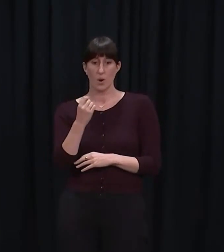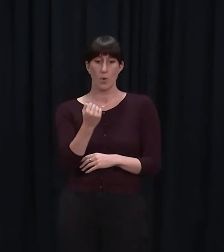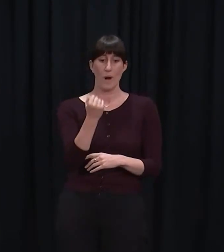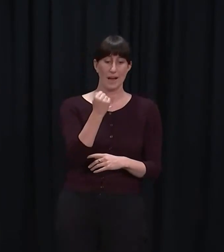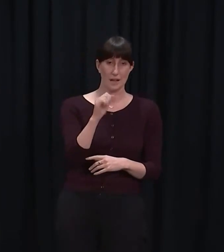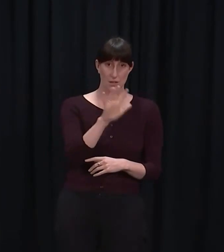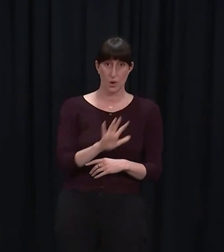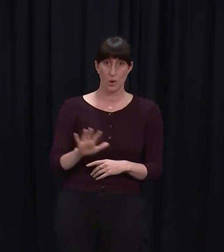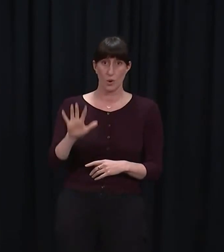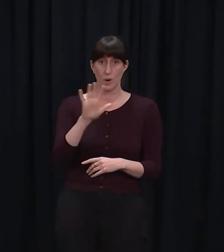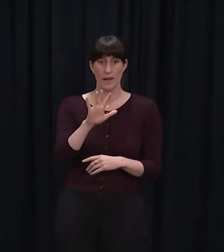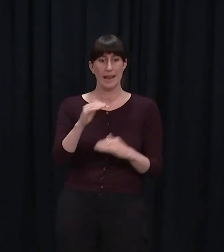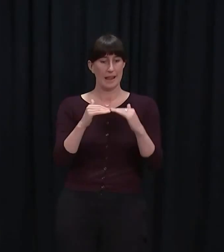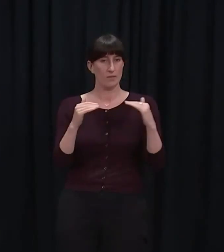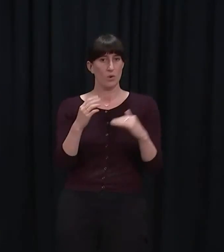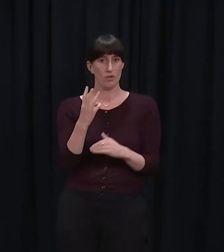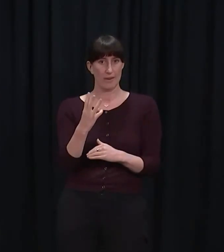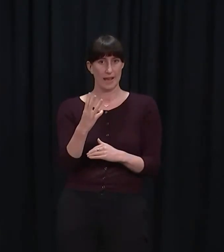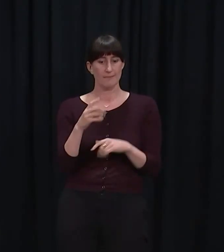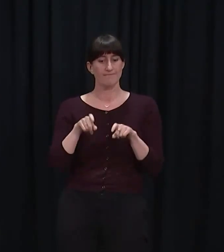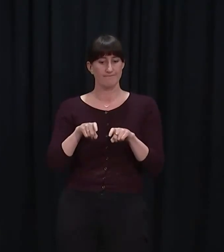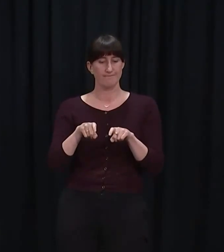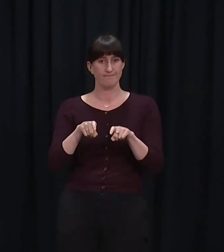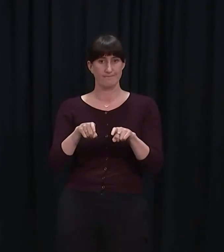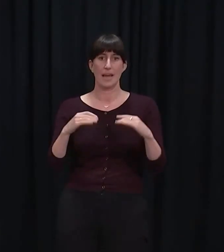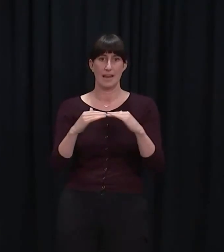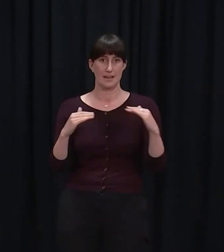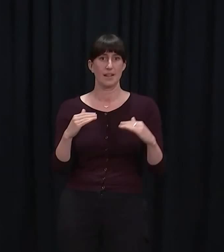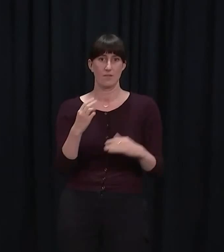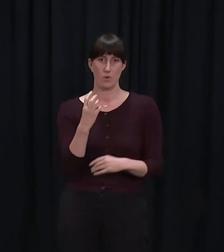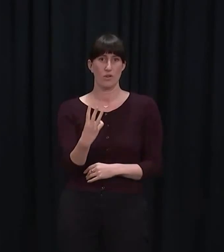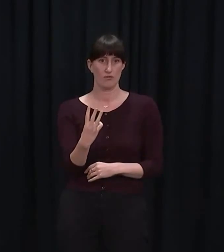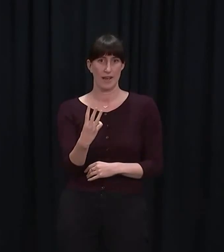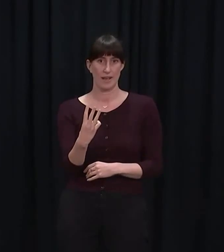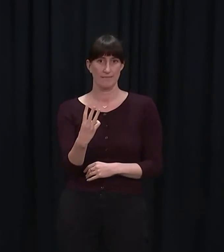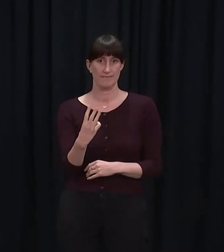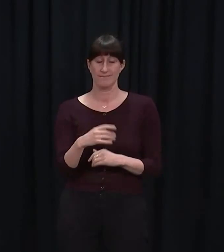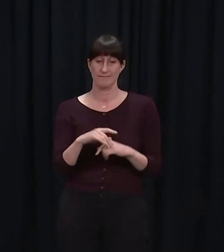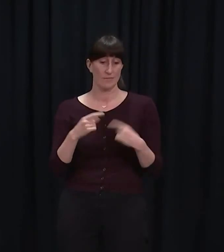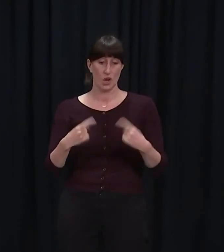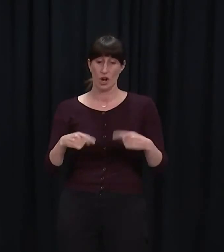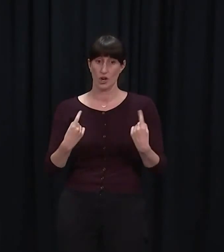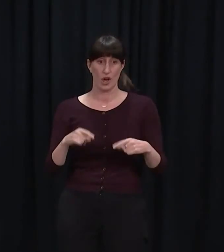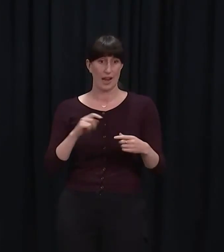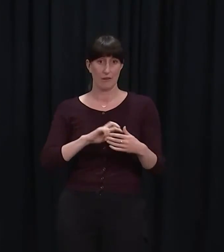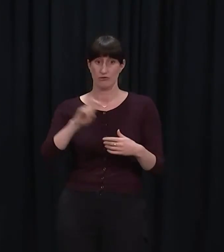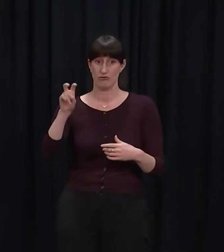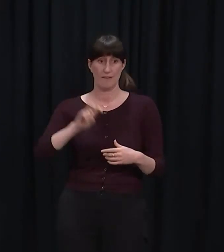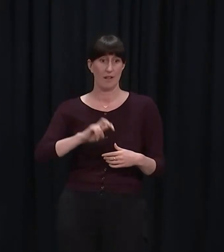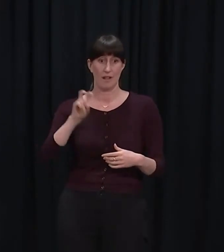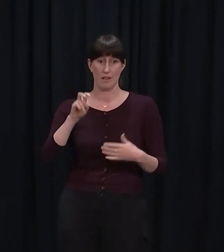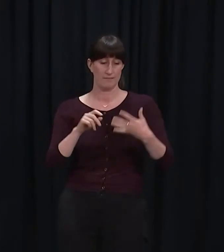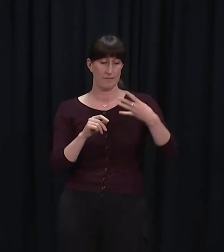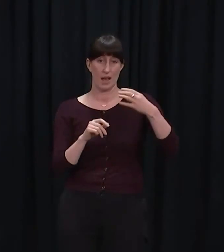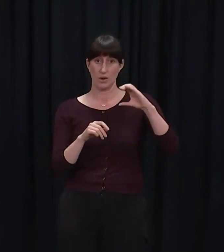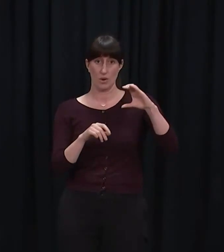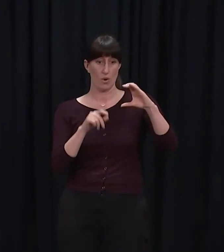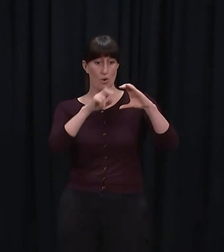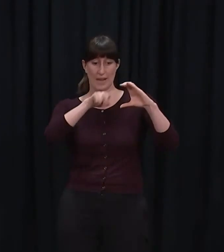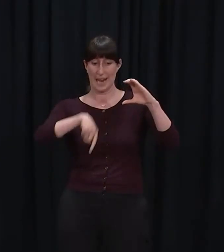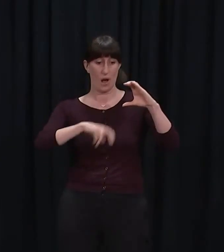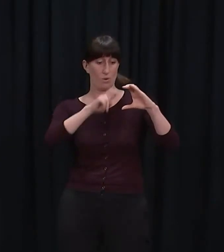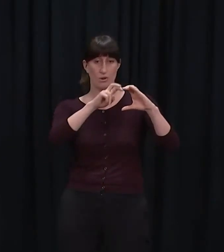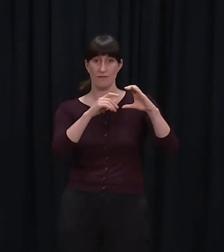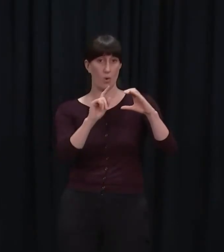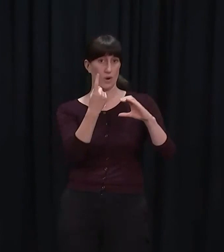in the parts of the Waikato that are in alert level 3 will remain in place, and most people will not be permitted to travel. As Dr. Bloomfield